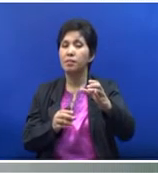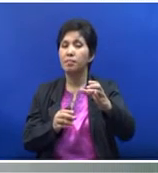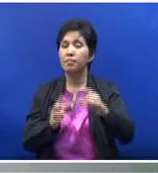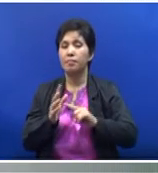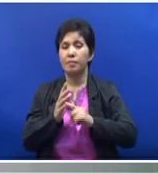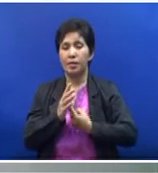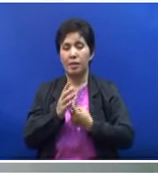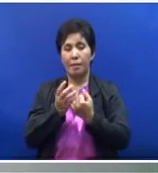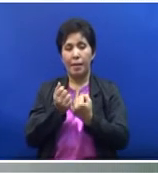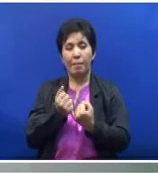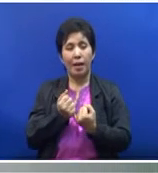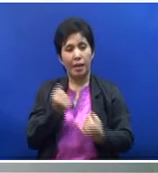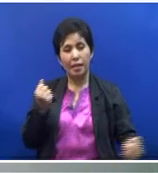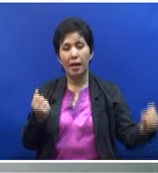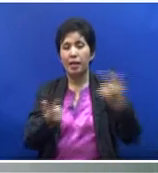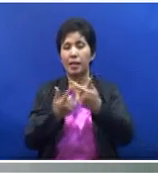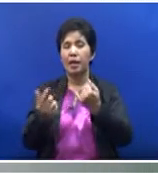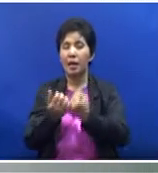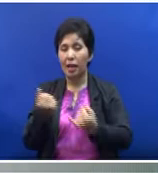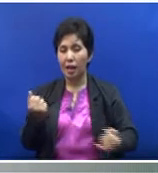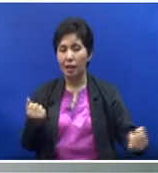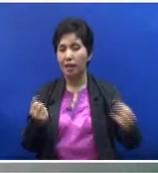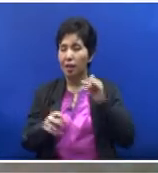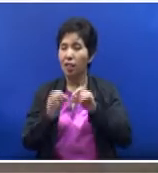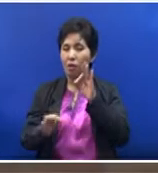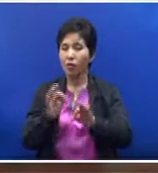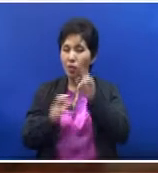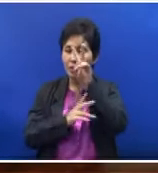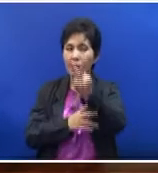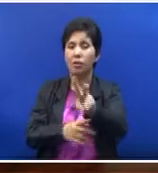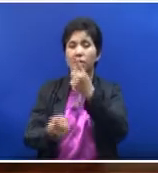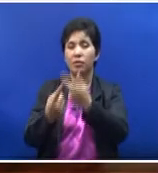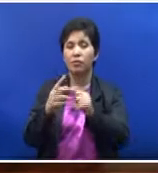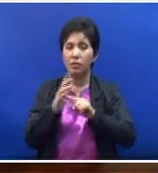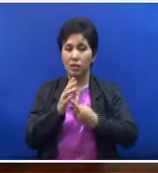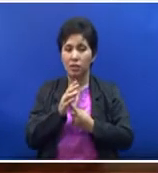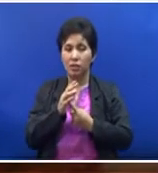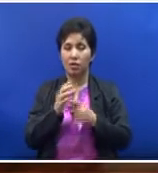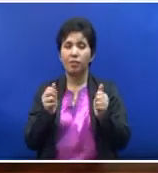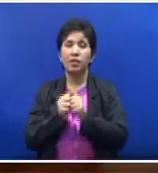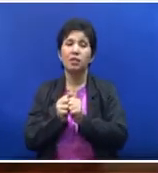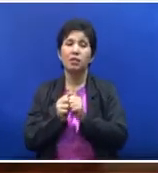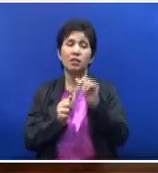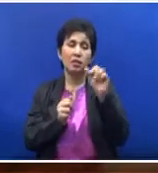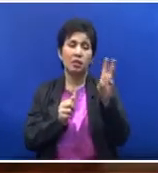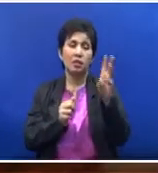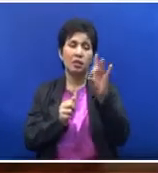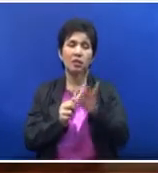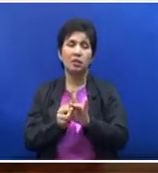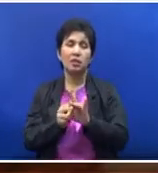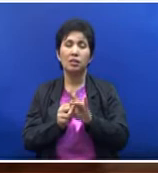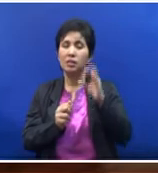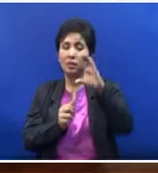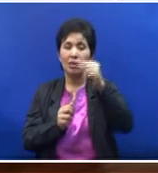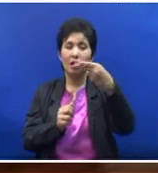biological evolution. I believe that when you heard the term evolution, you start to associate with Charles